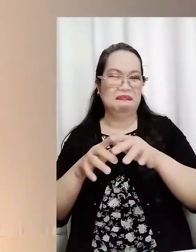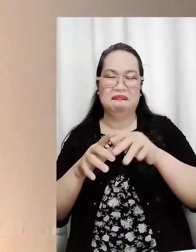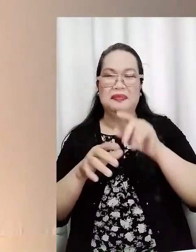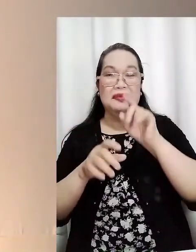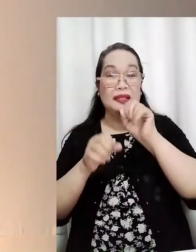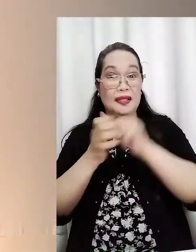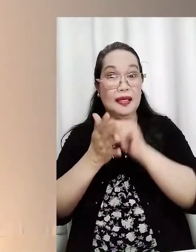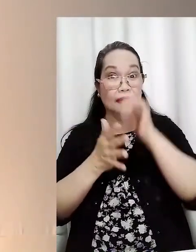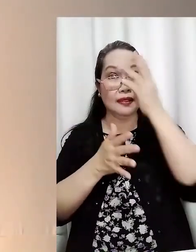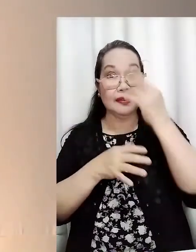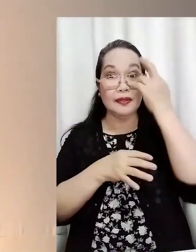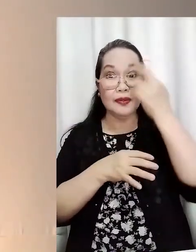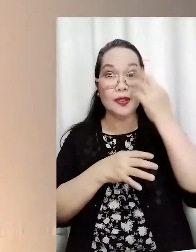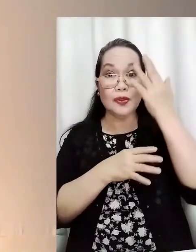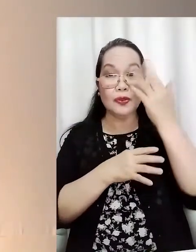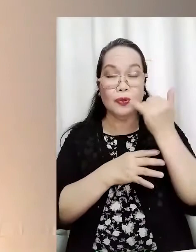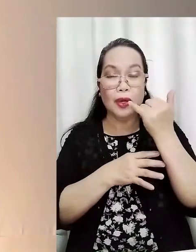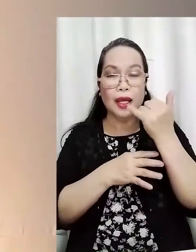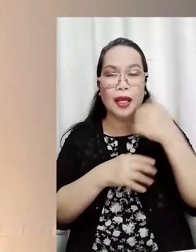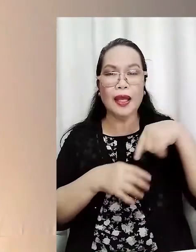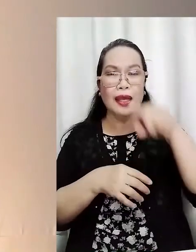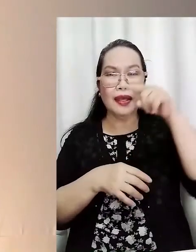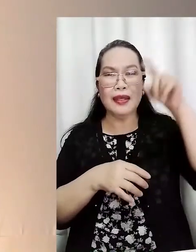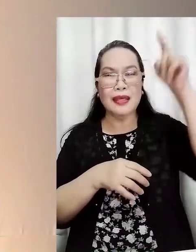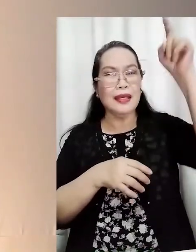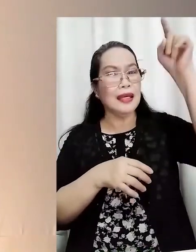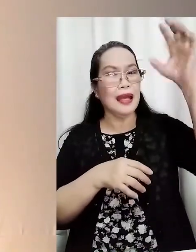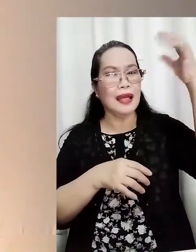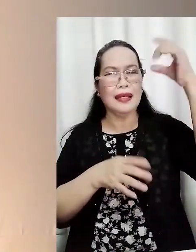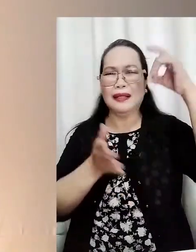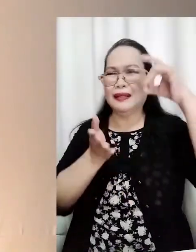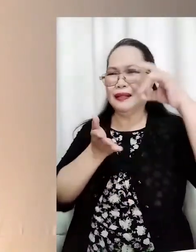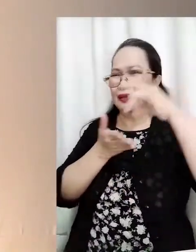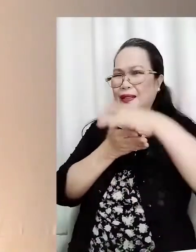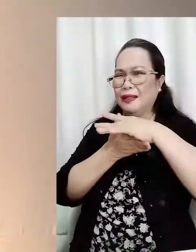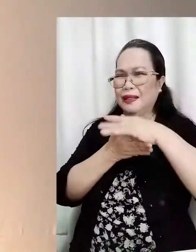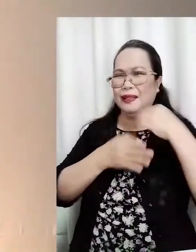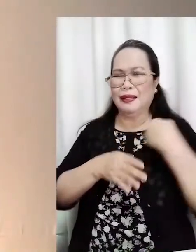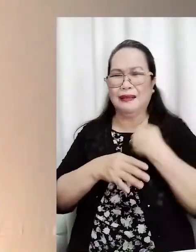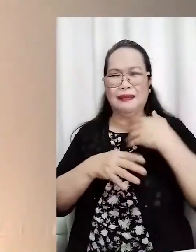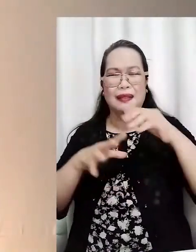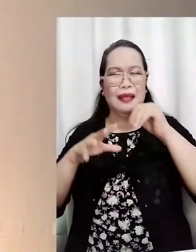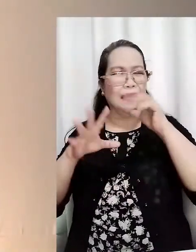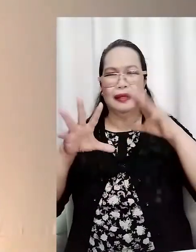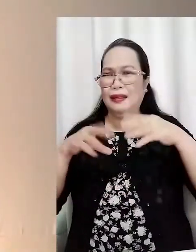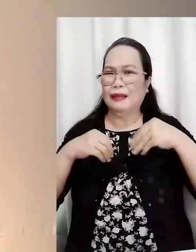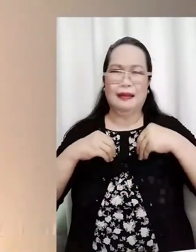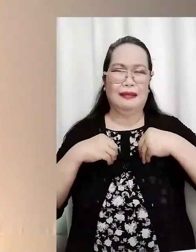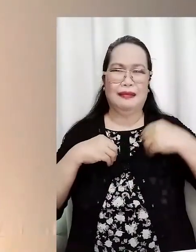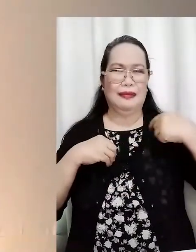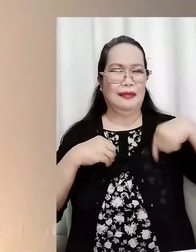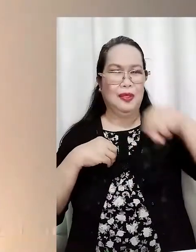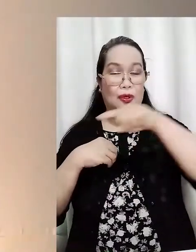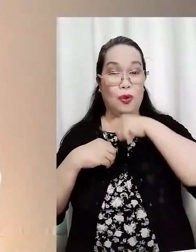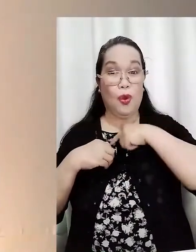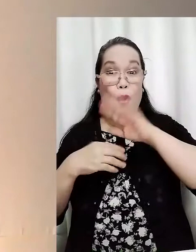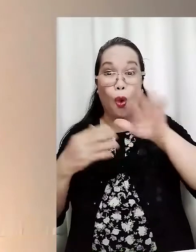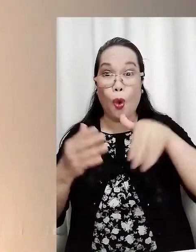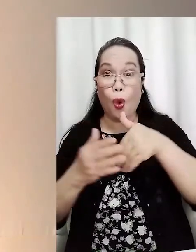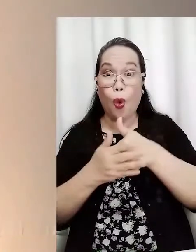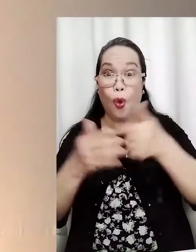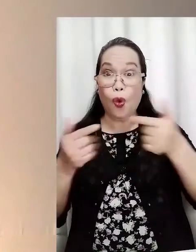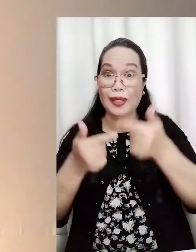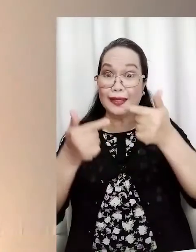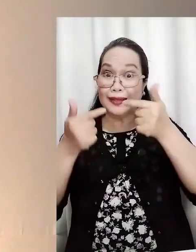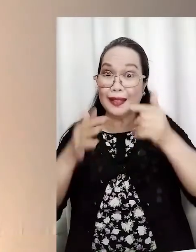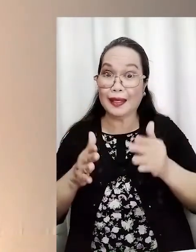this is the reason why we are rejected. We are not accepted. As the Bible says, for all have